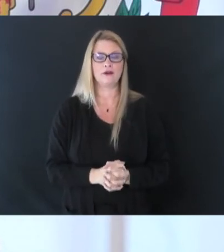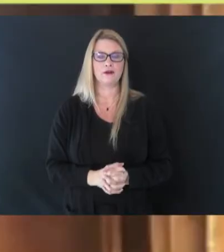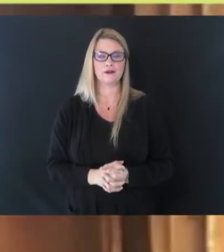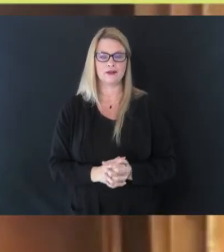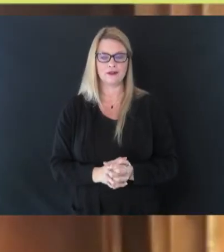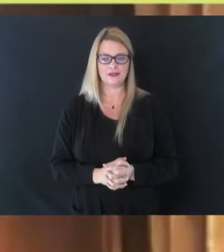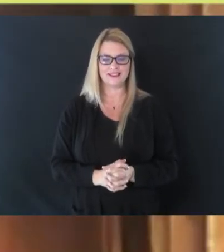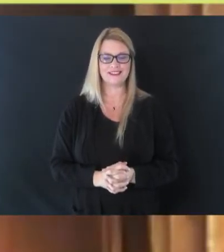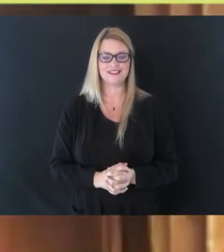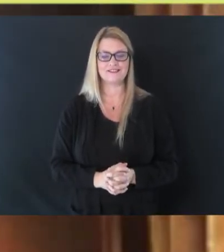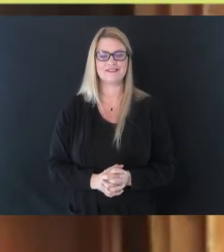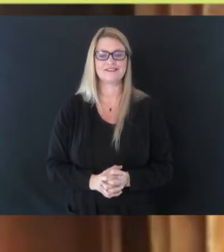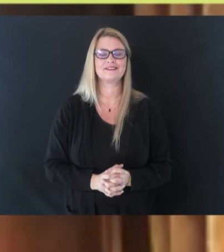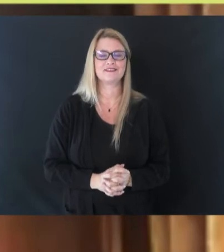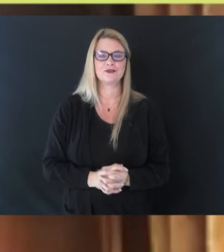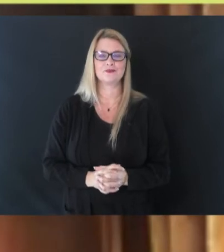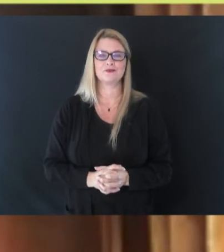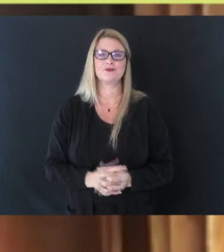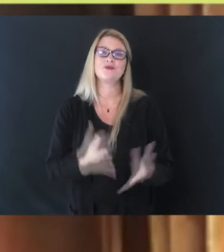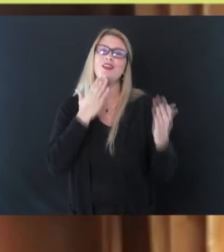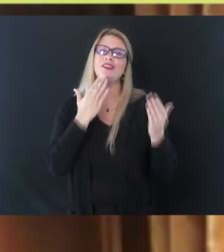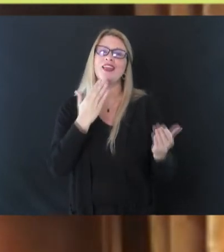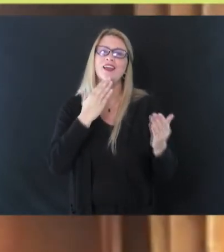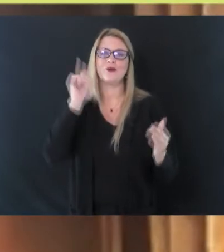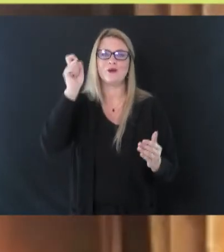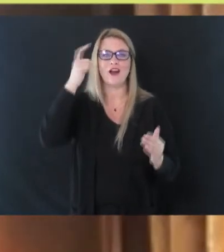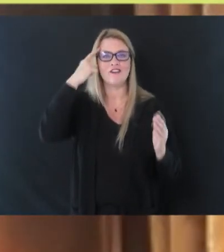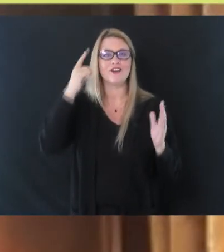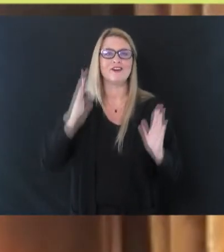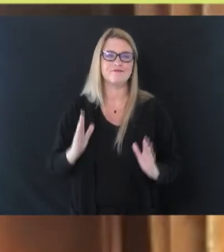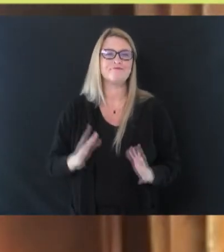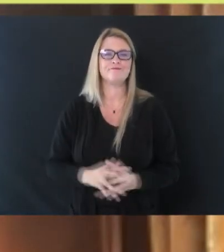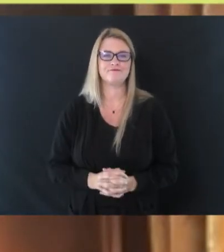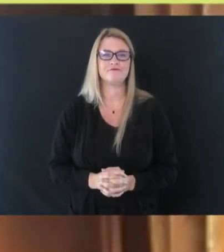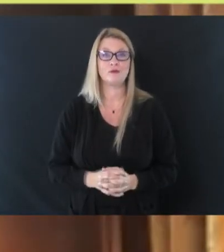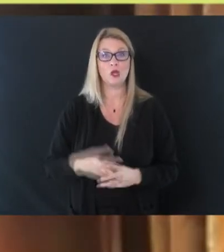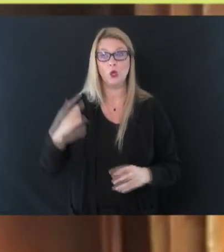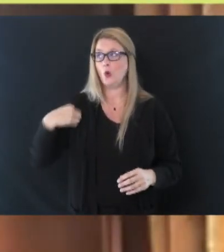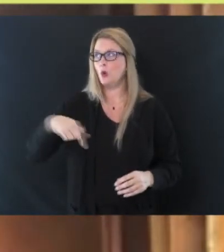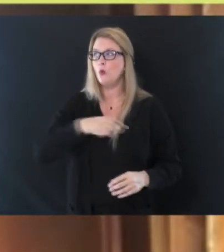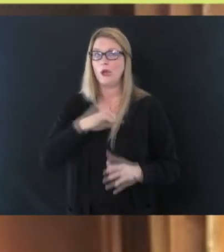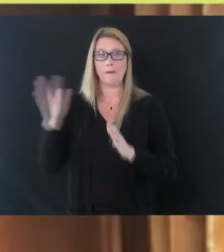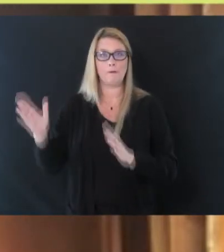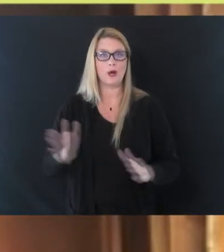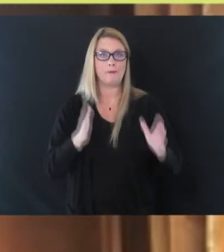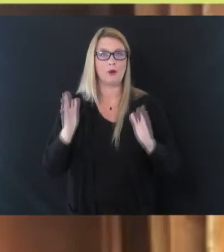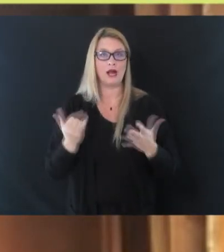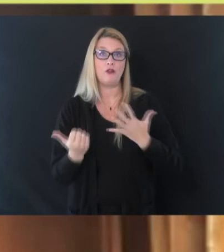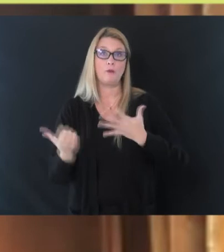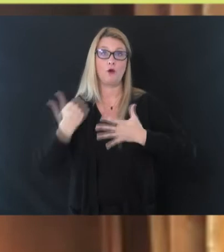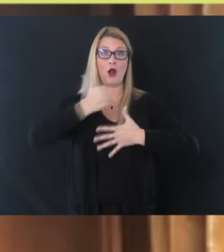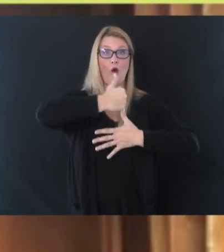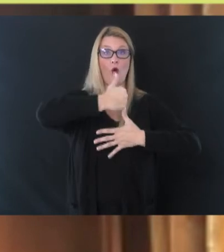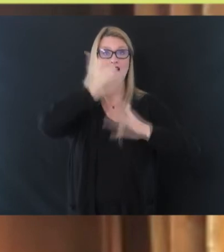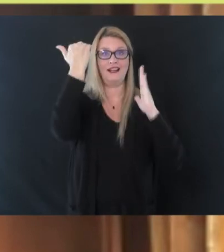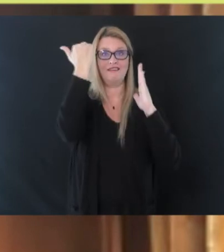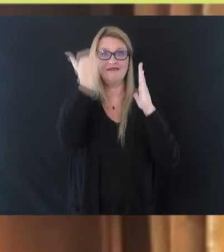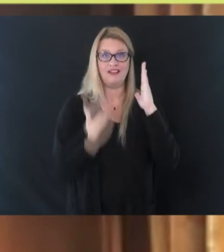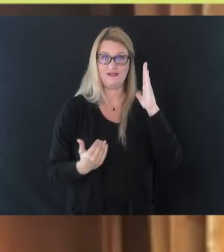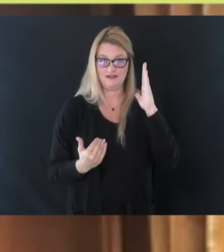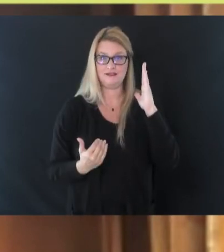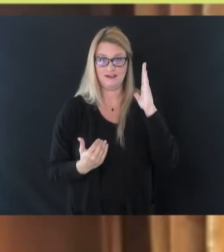Well, thank you, Governor. As we prepared the priority list that the governor approved and